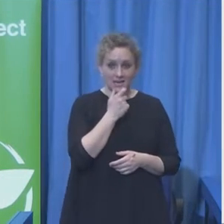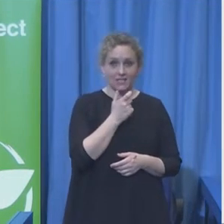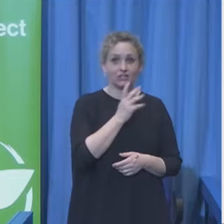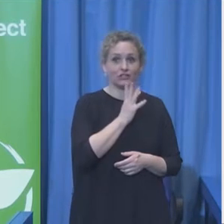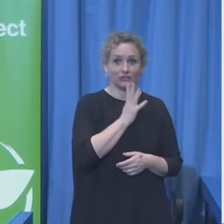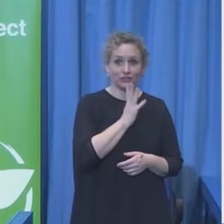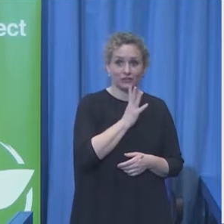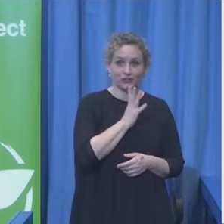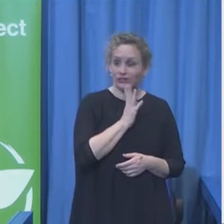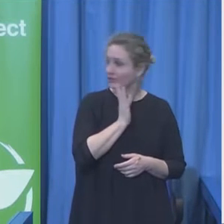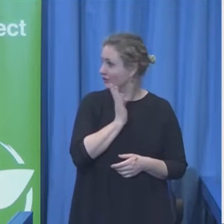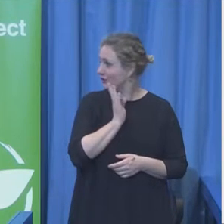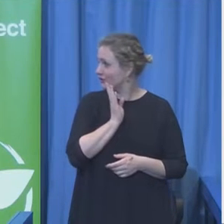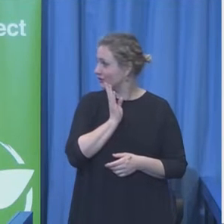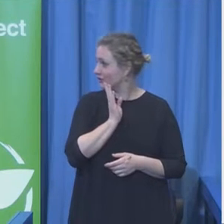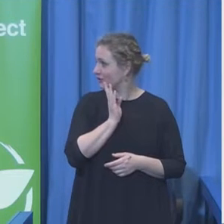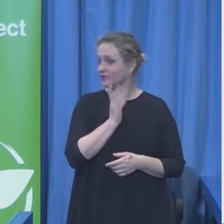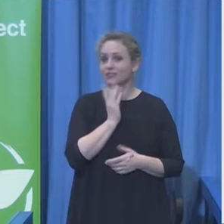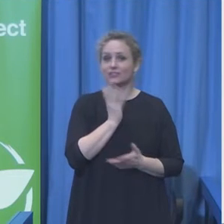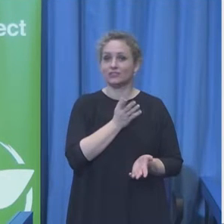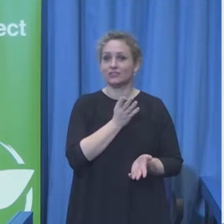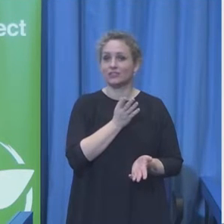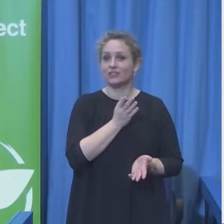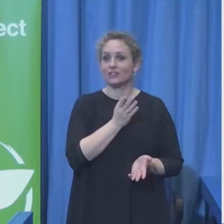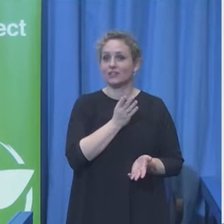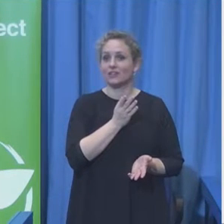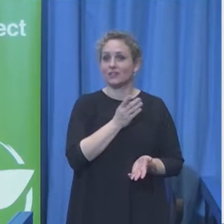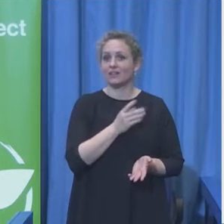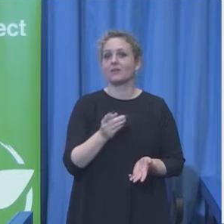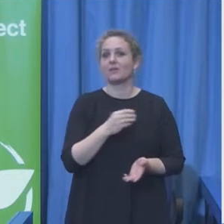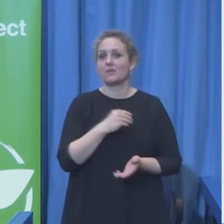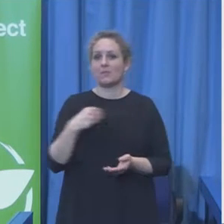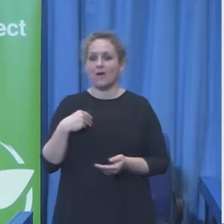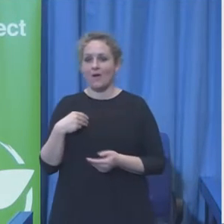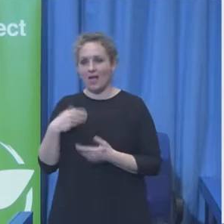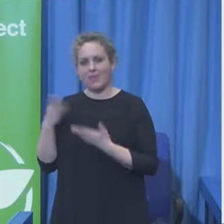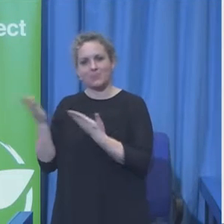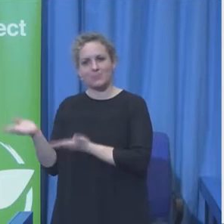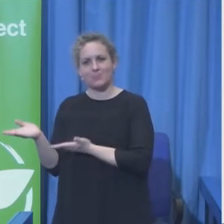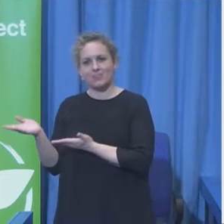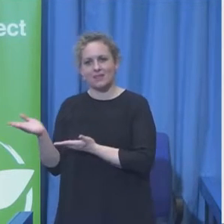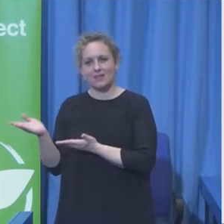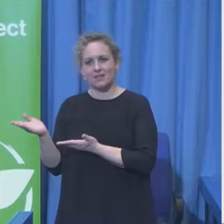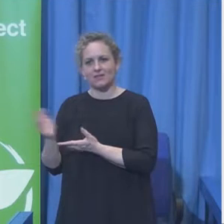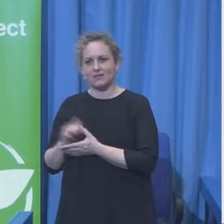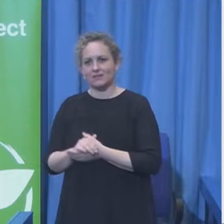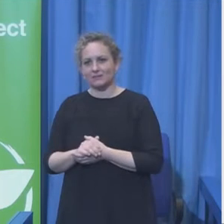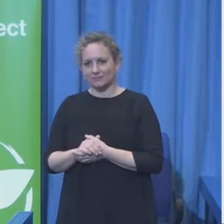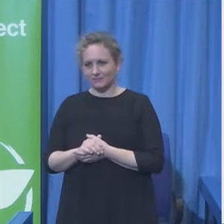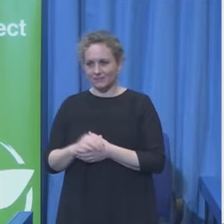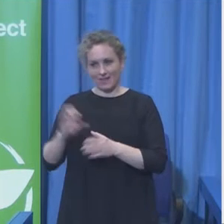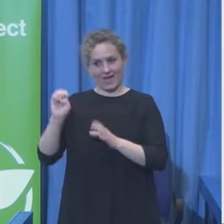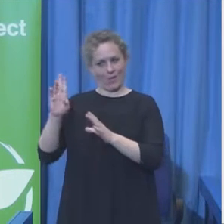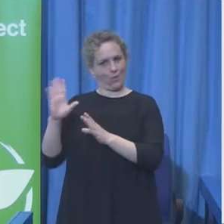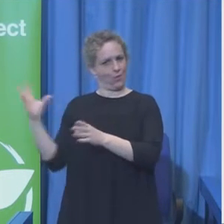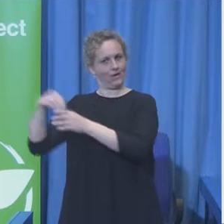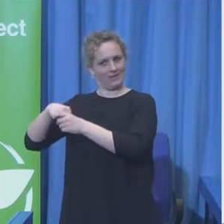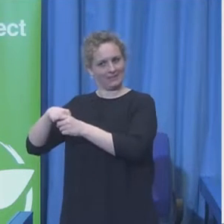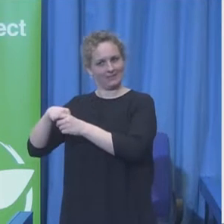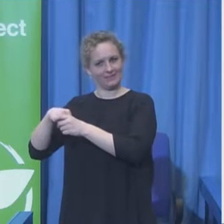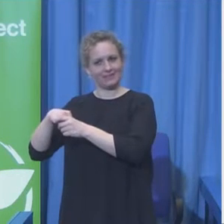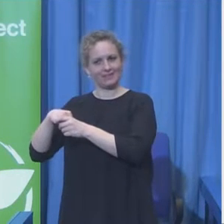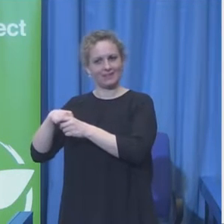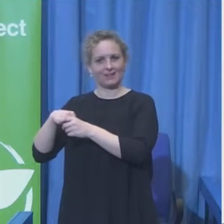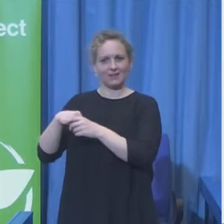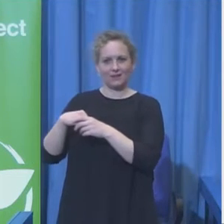following. Poland, as many other European Union countries, has a law requiring the private and public sector to employ a percentage